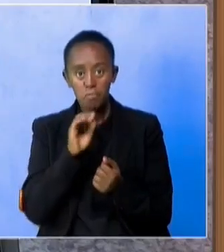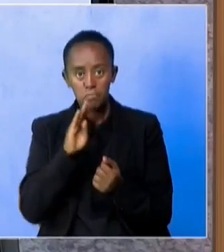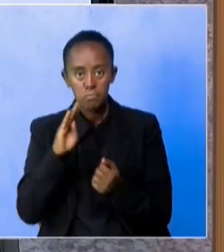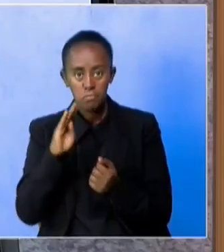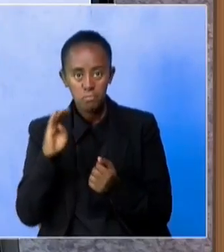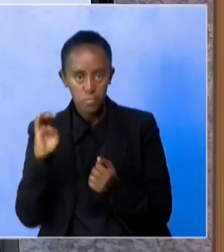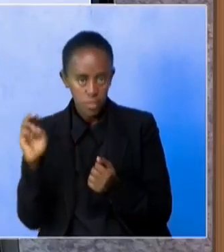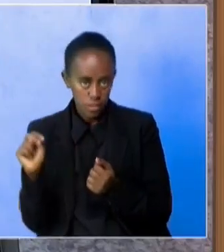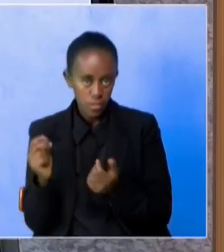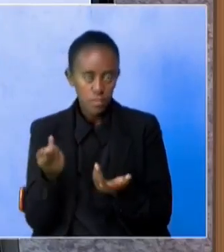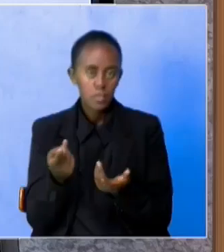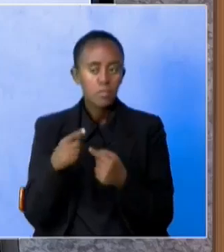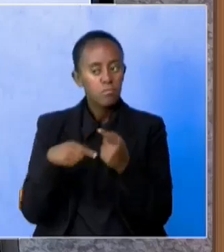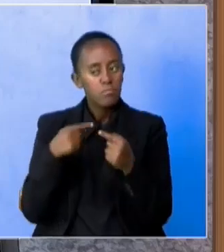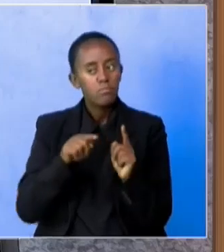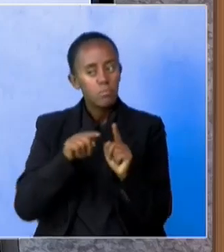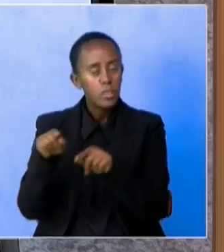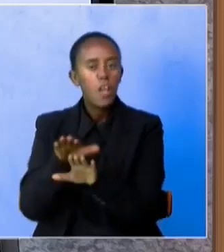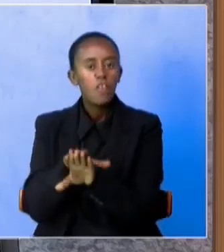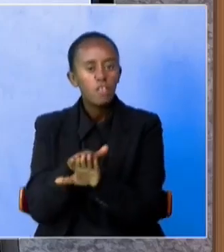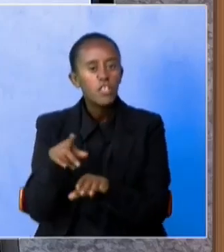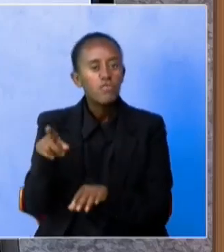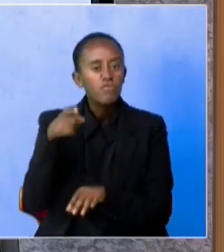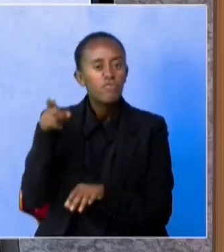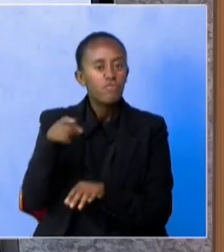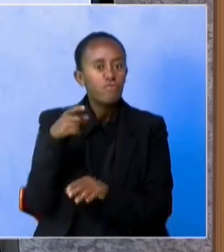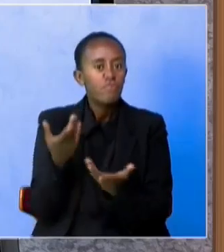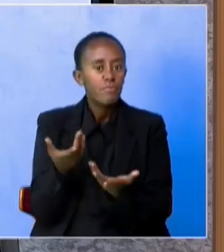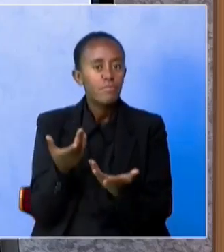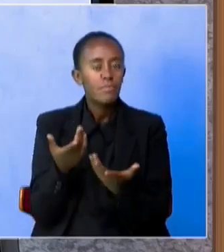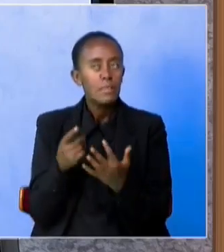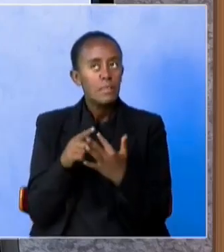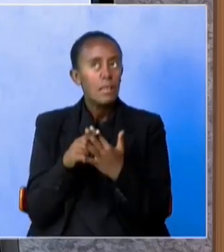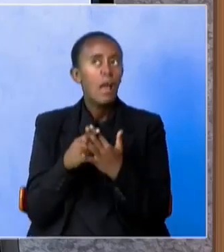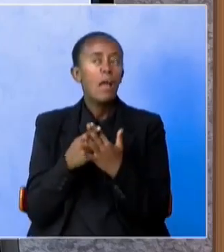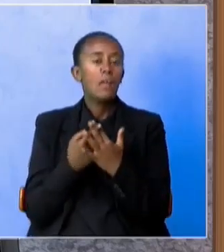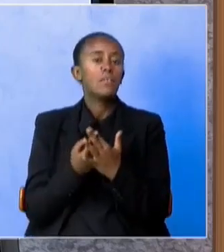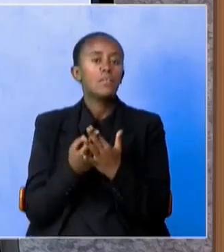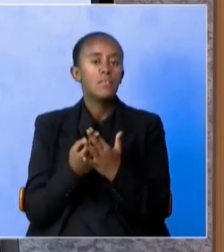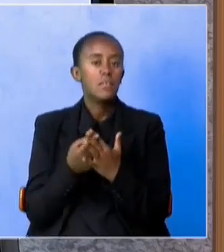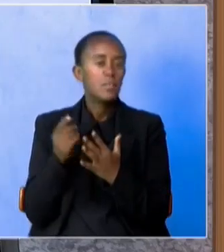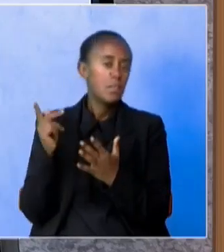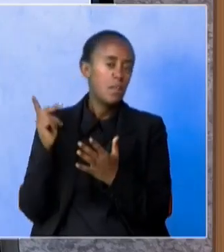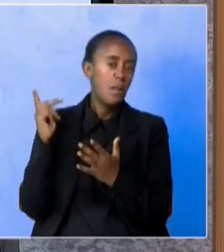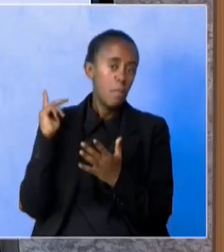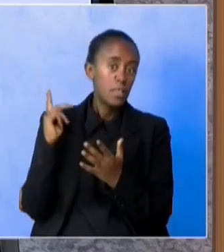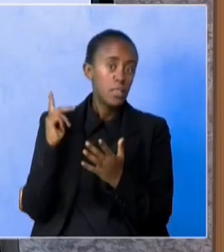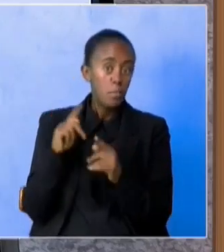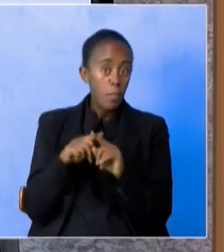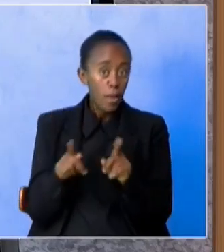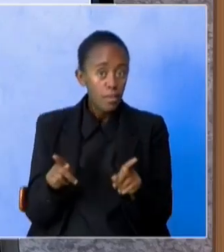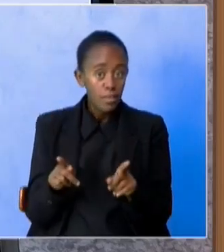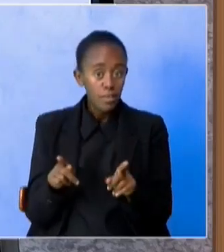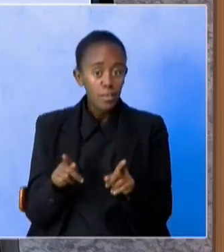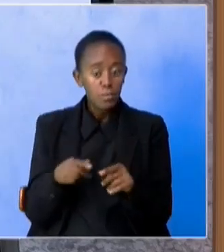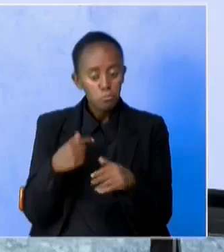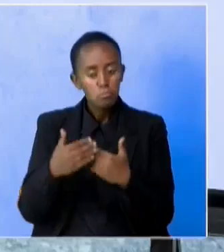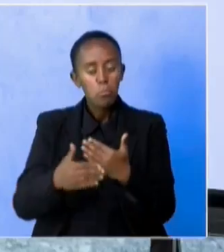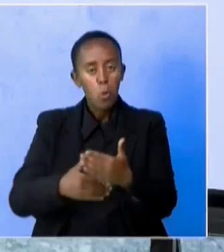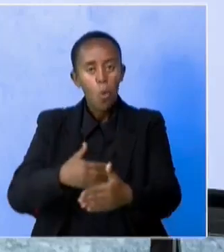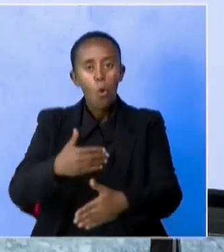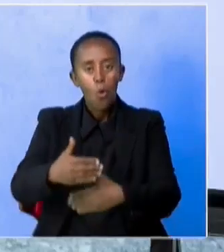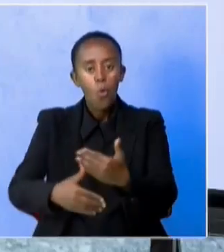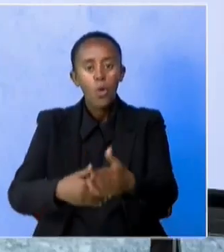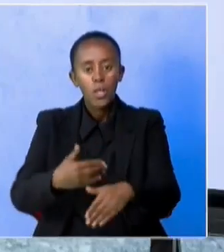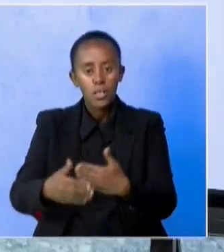something that started in the past, but it is ongoing. It is related